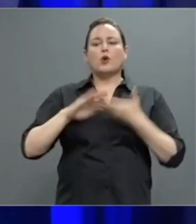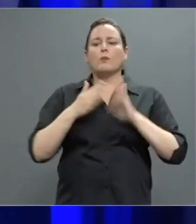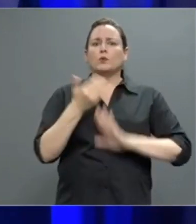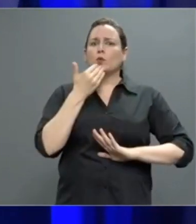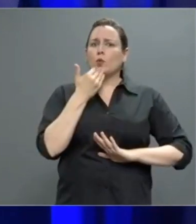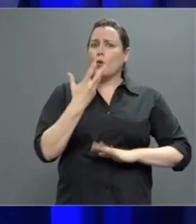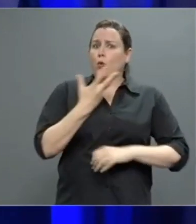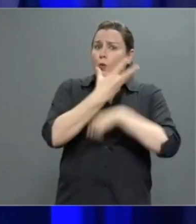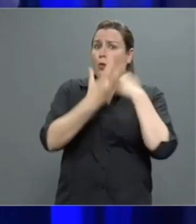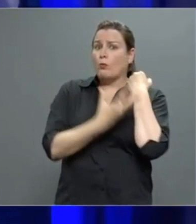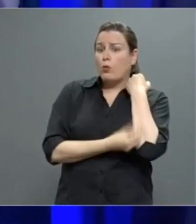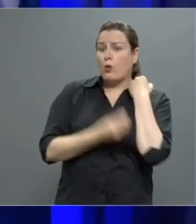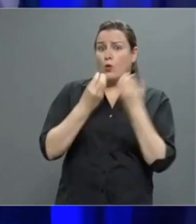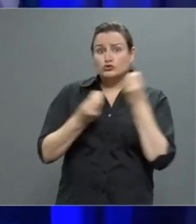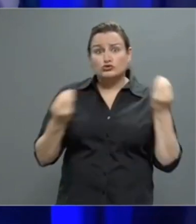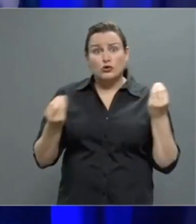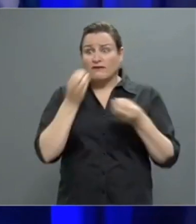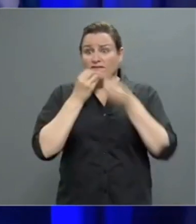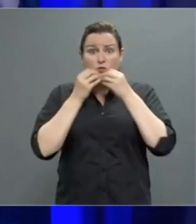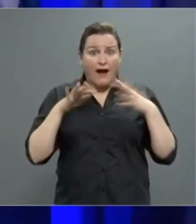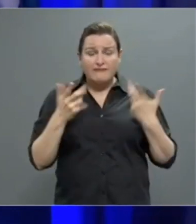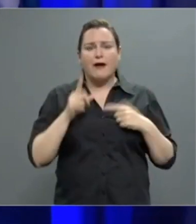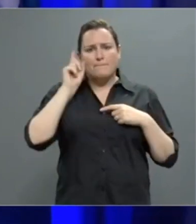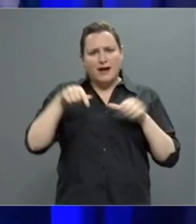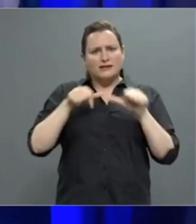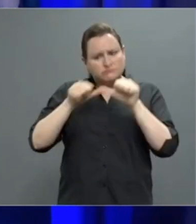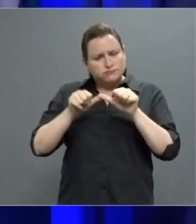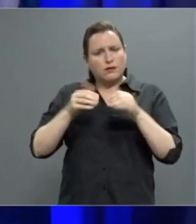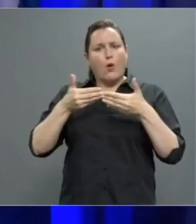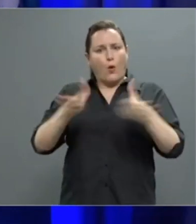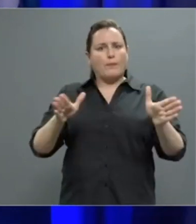hungry children to be fed.